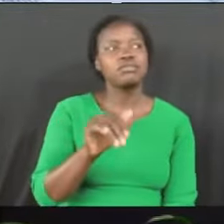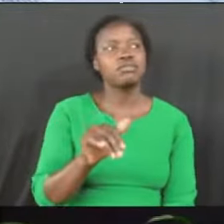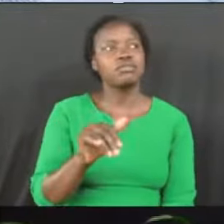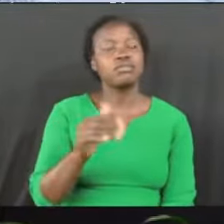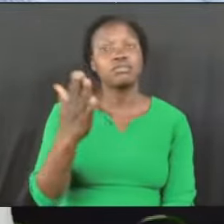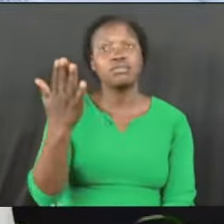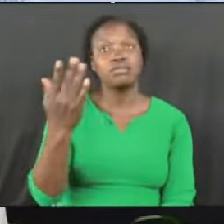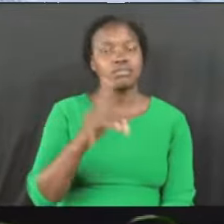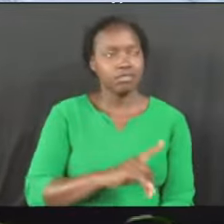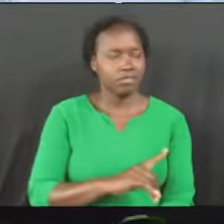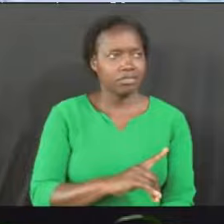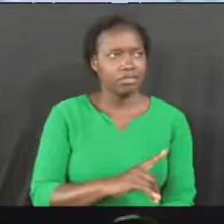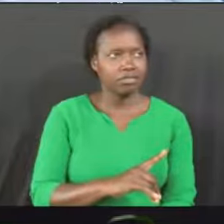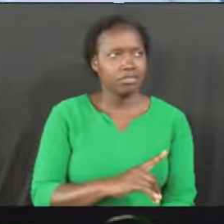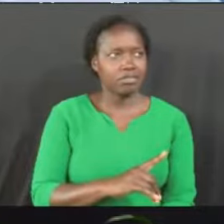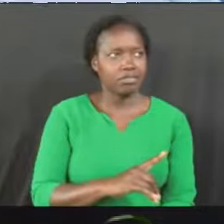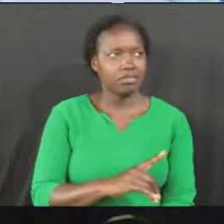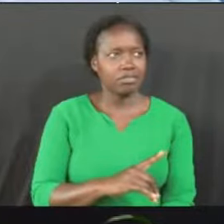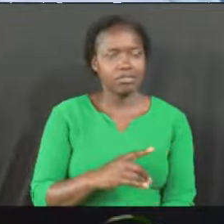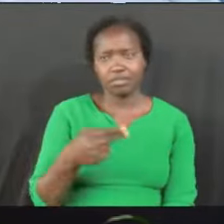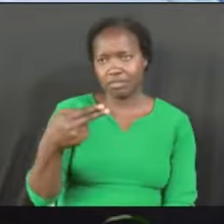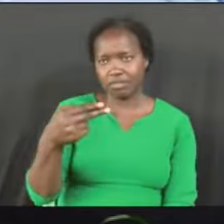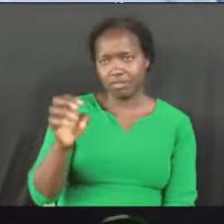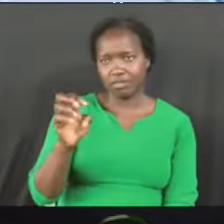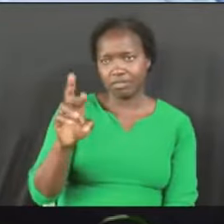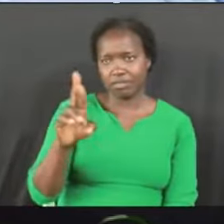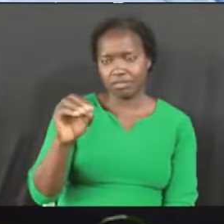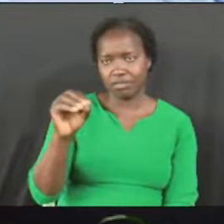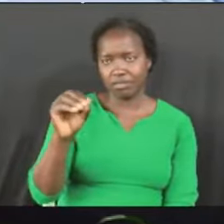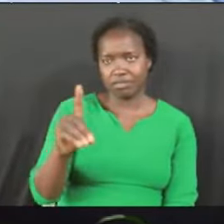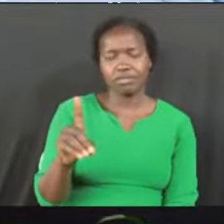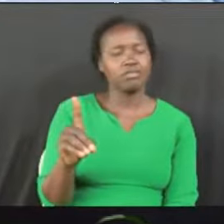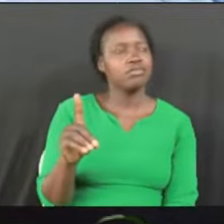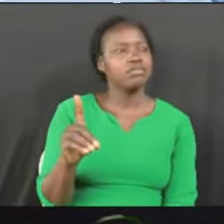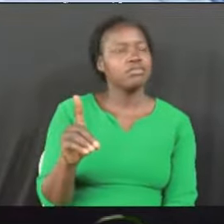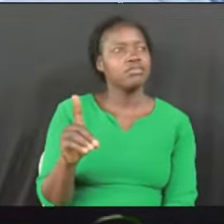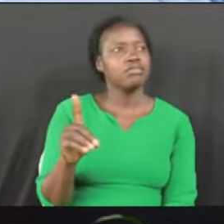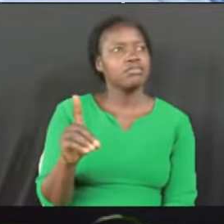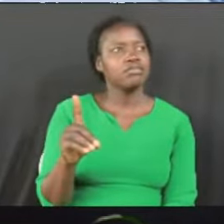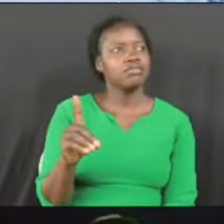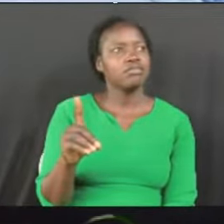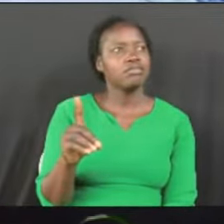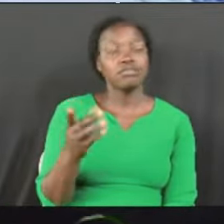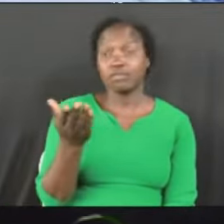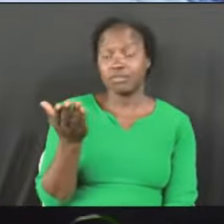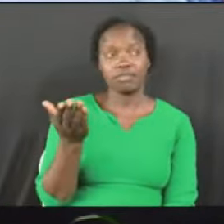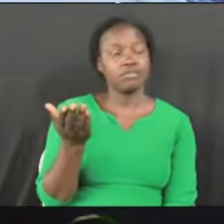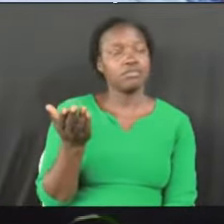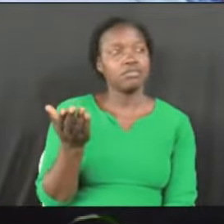5 days, Herod Agrippa number one was dead.